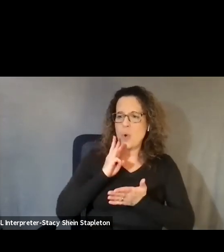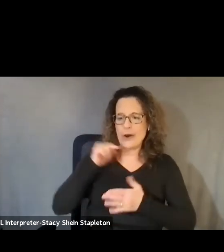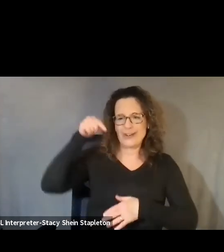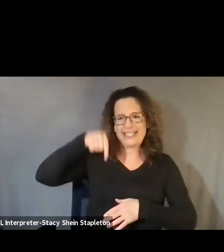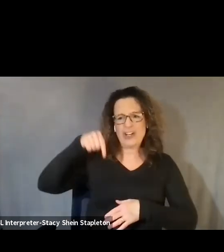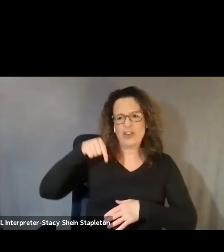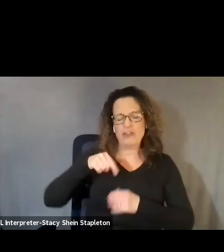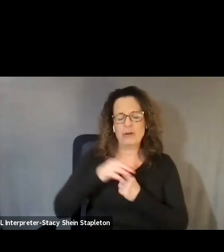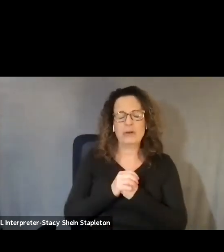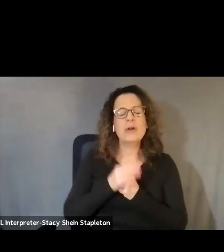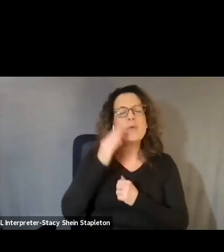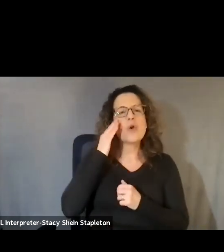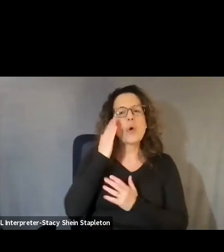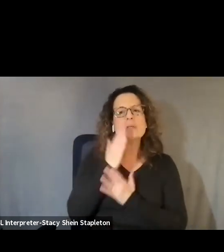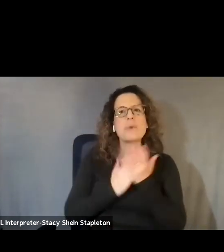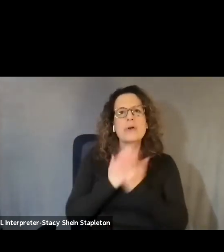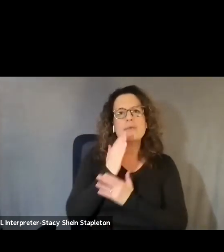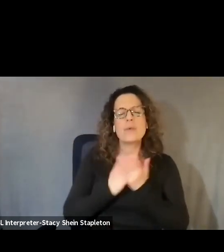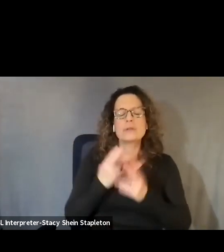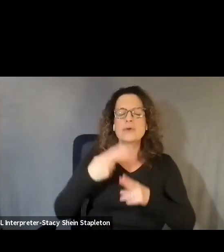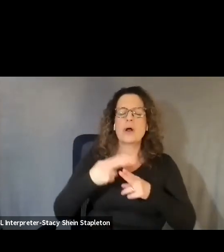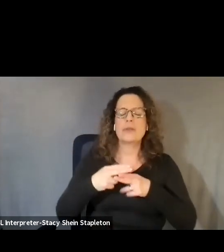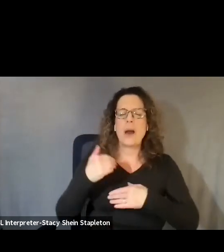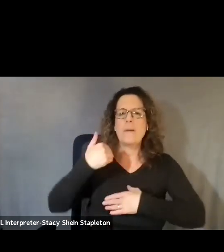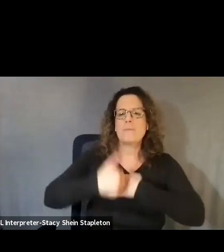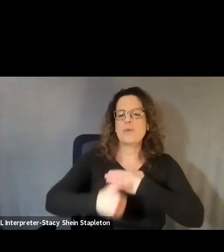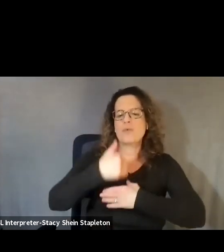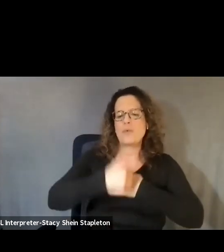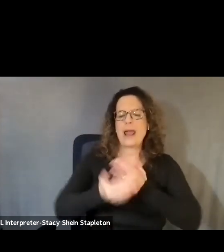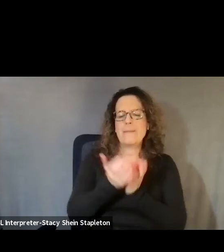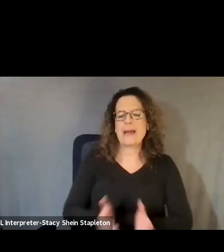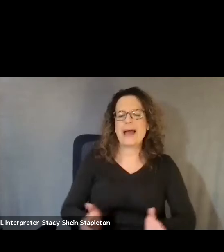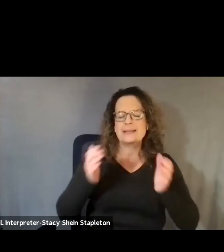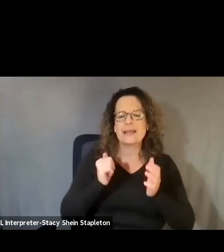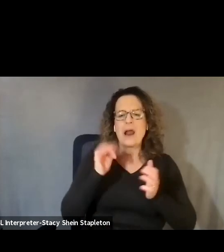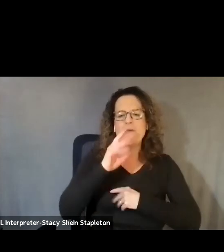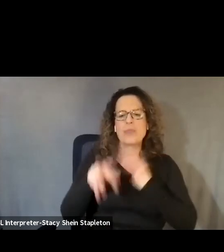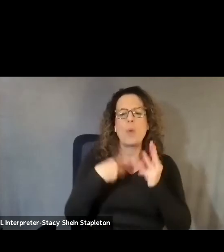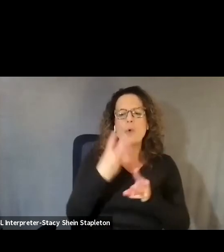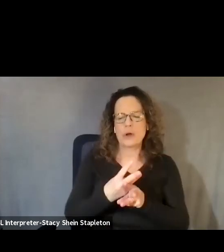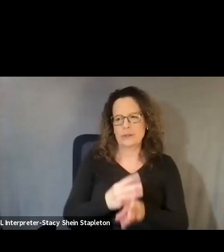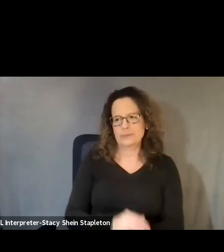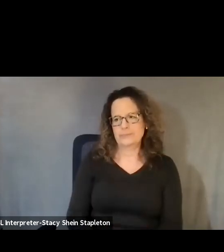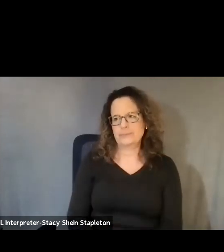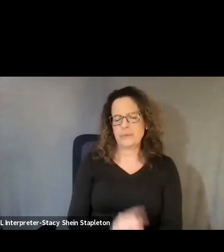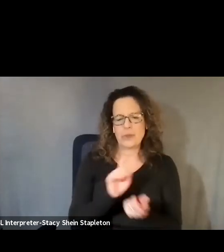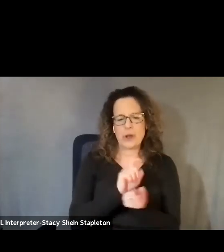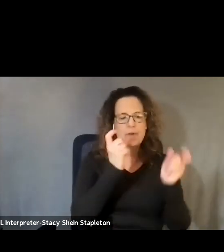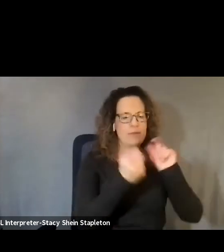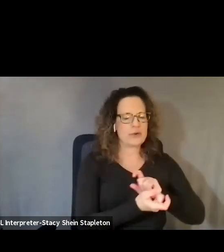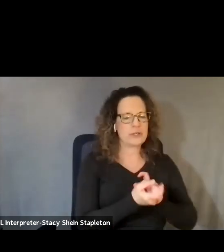we are also known as part of the breadbasket of the world. And the conversion of